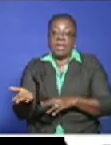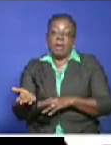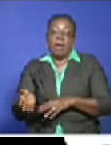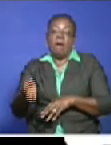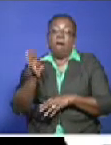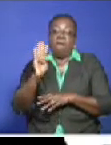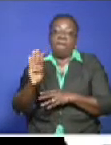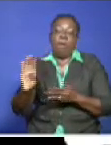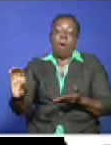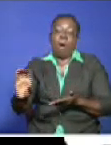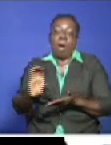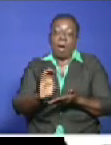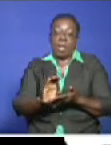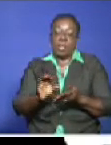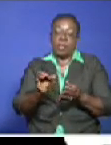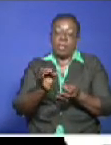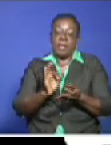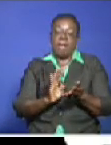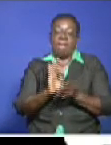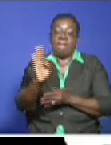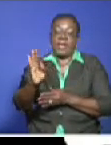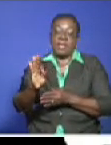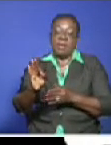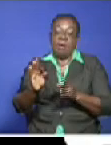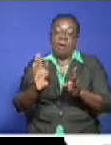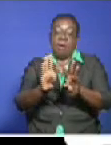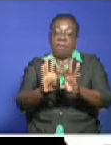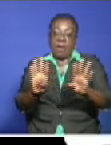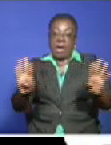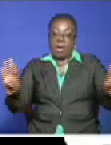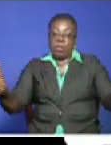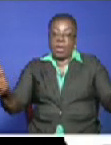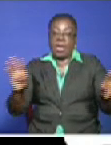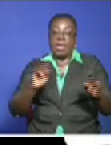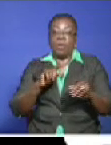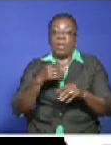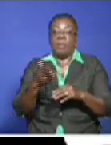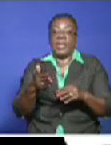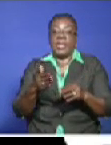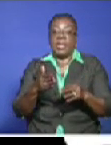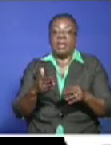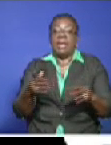of guardrail will now be installed adjacent to the end of the seawall.